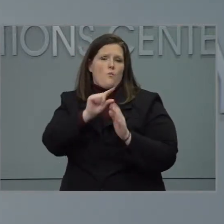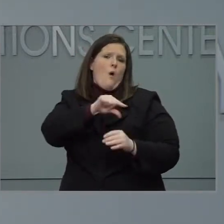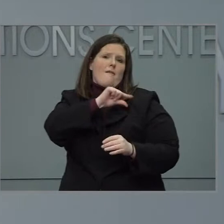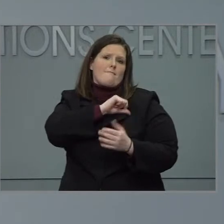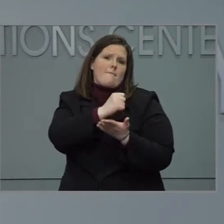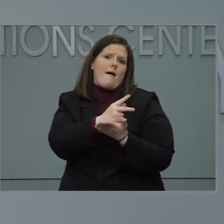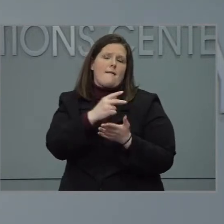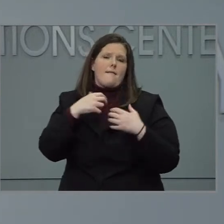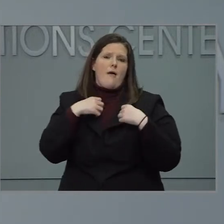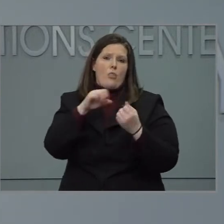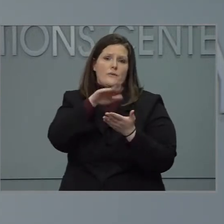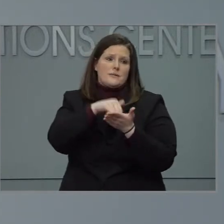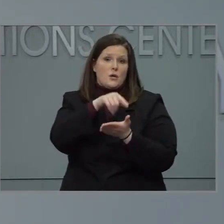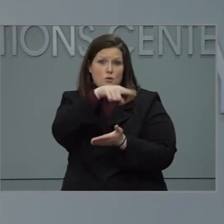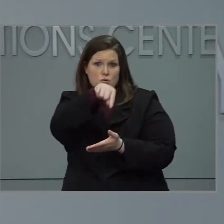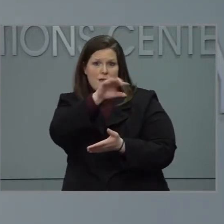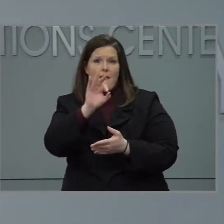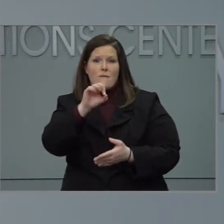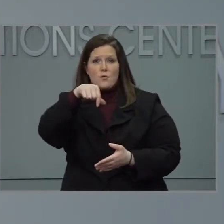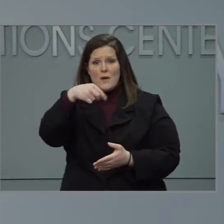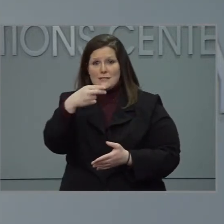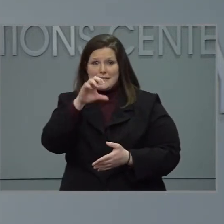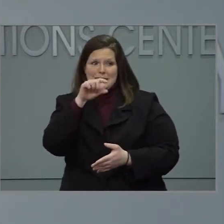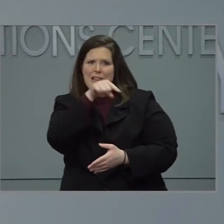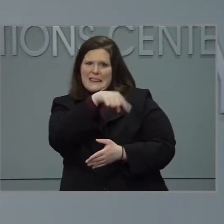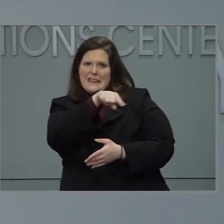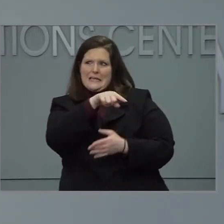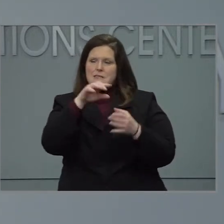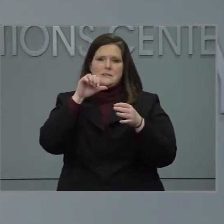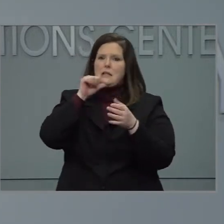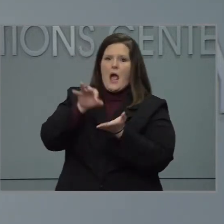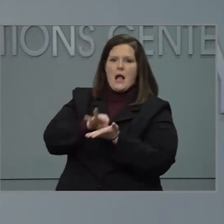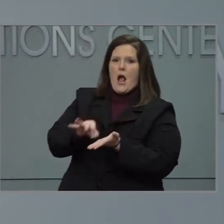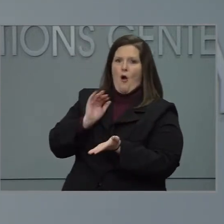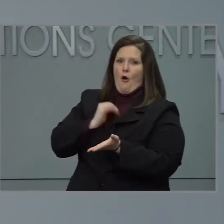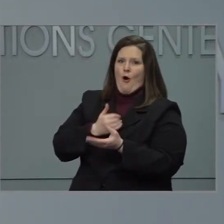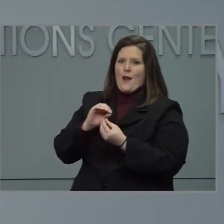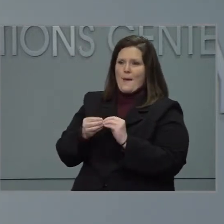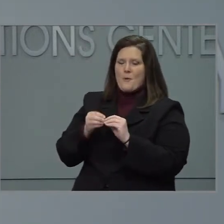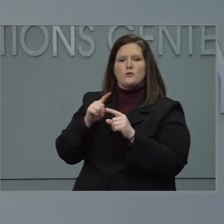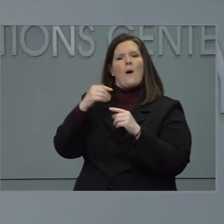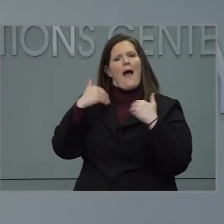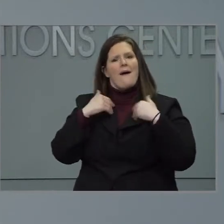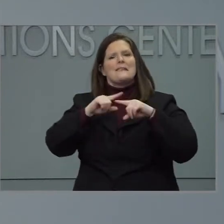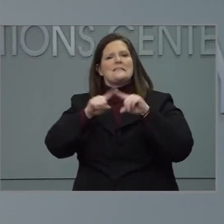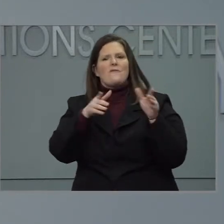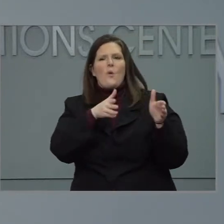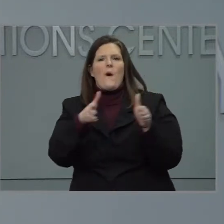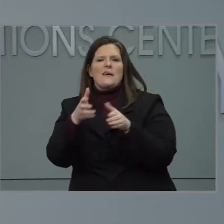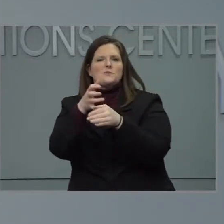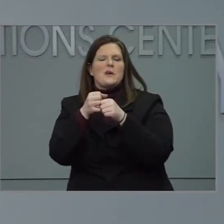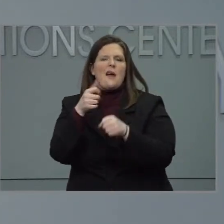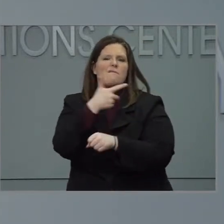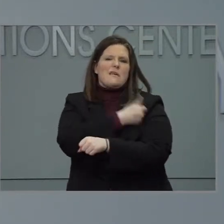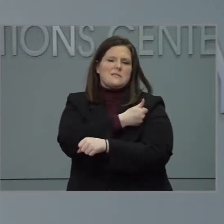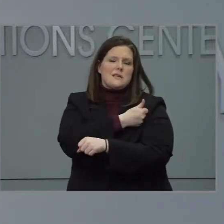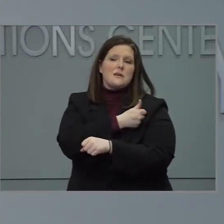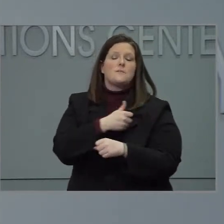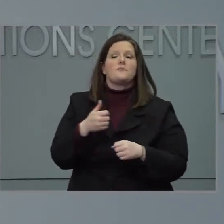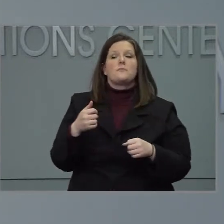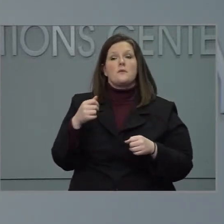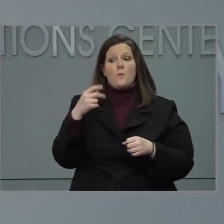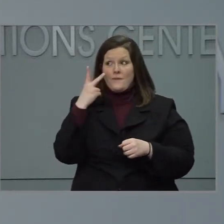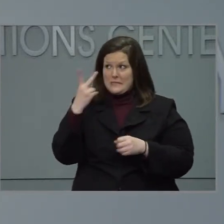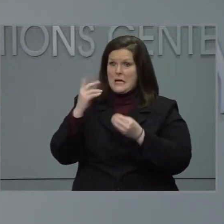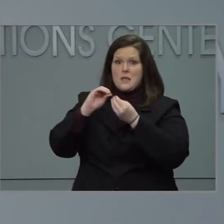in a number of different channels. But in terms of what is coming to us, again, we have seen that doubling over the last 8 weeks in the Pfizer and Moderna. And